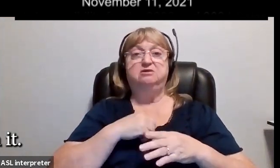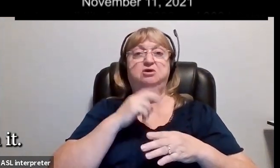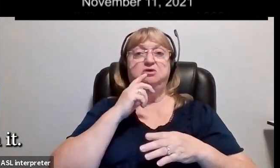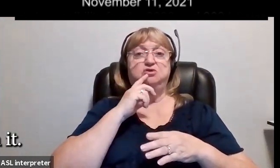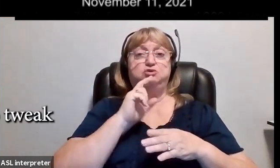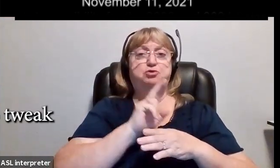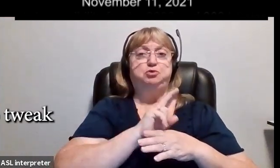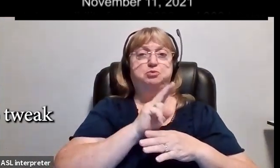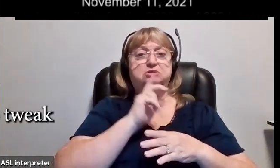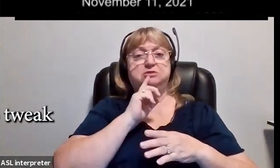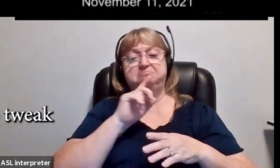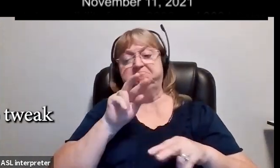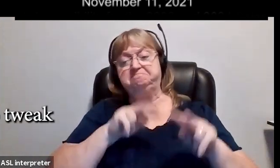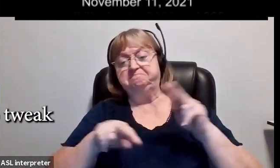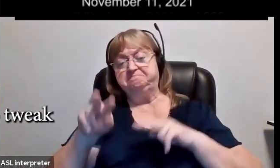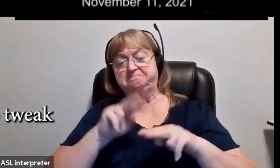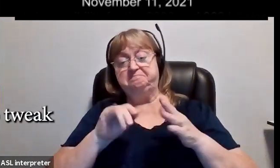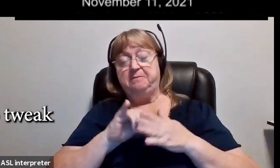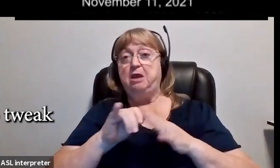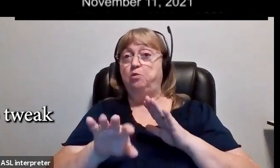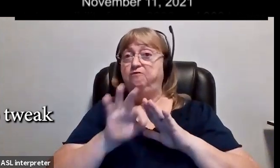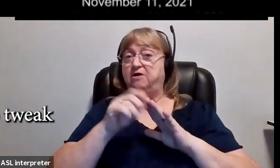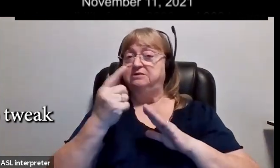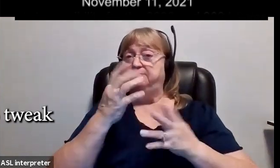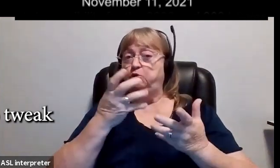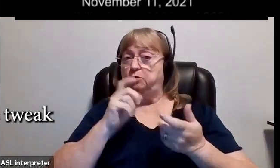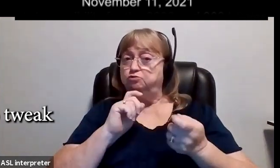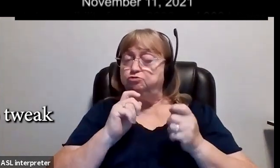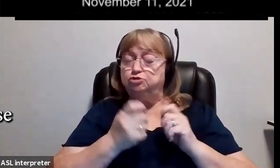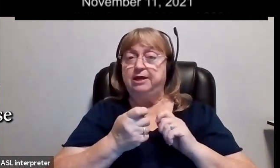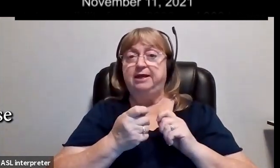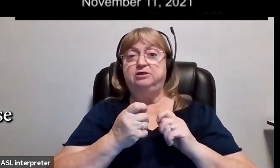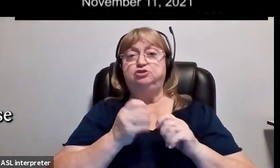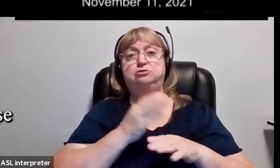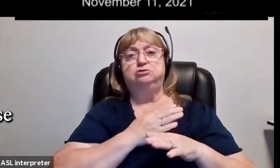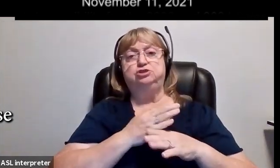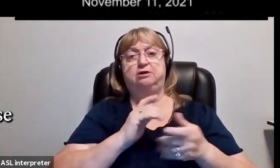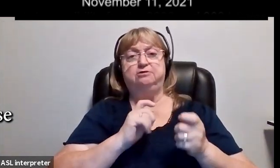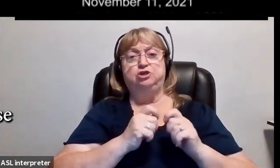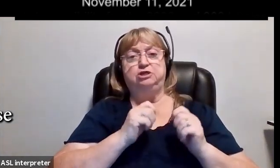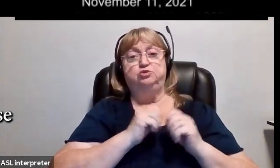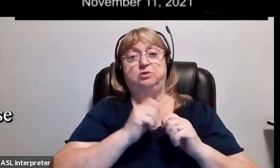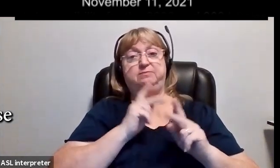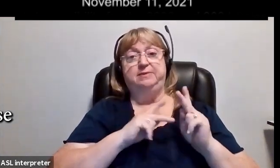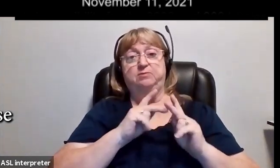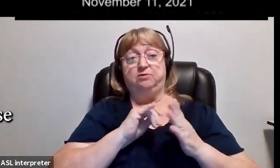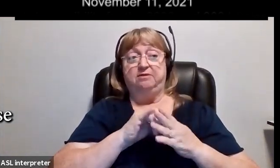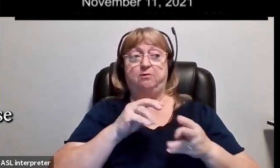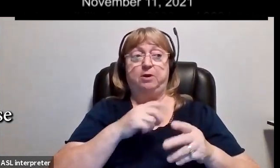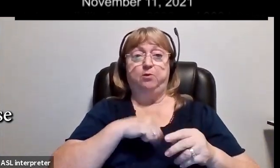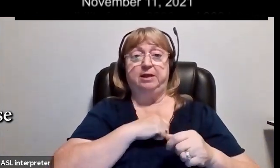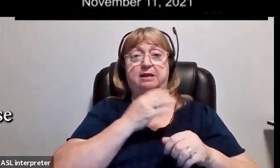institution, go through it, and when you find things you want to tweak or change, share those changes with people so that we can